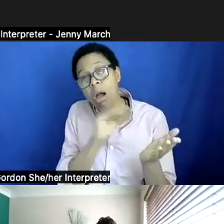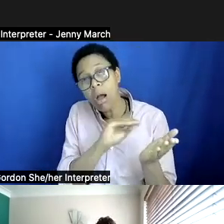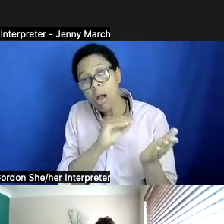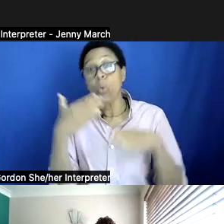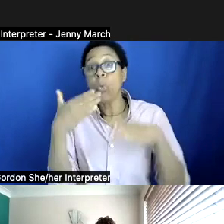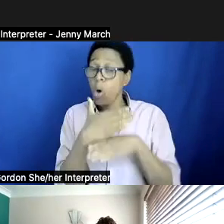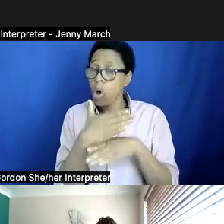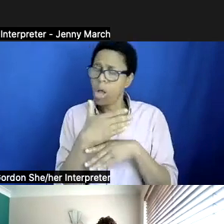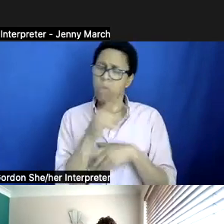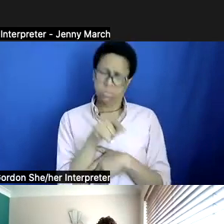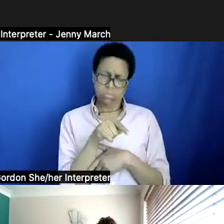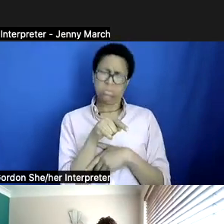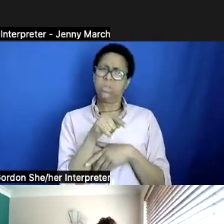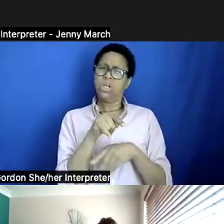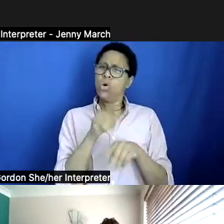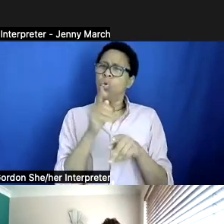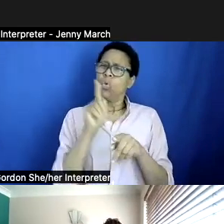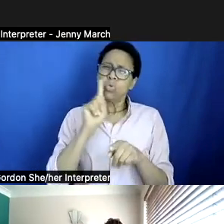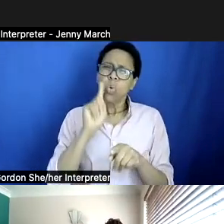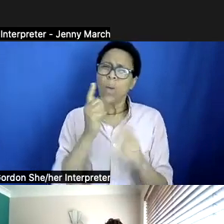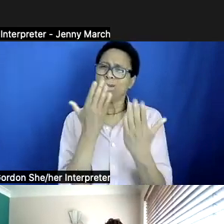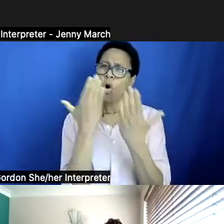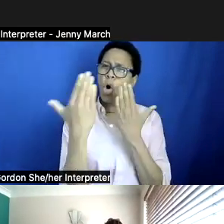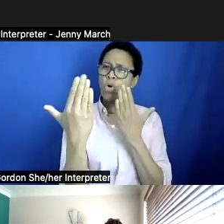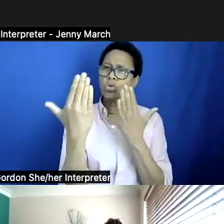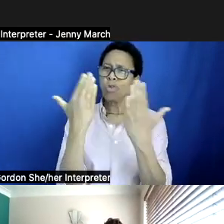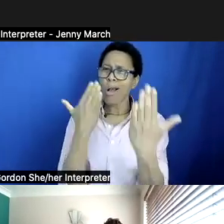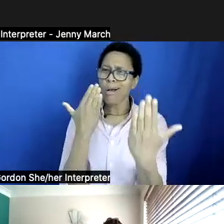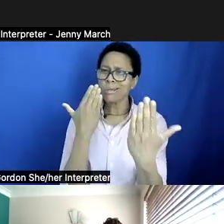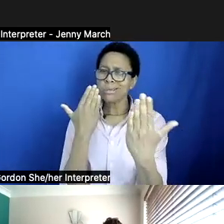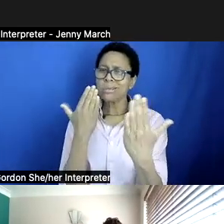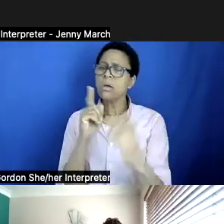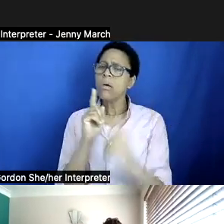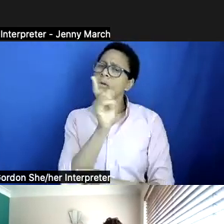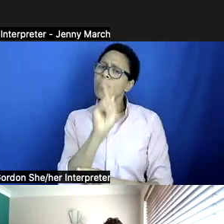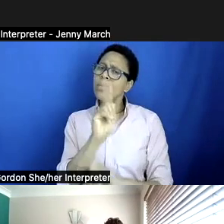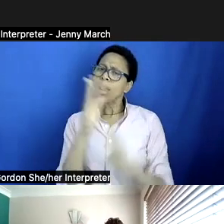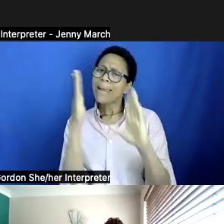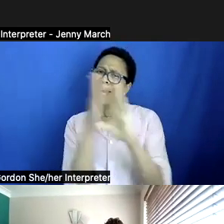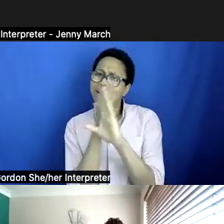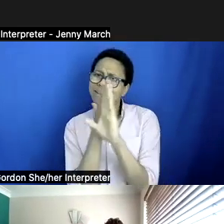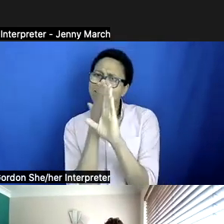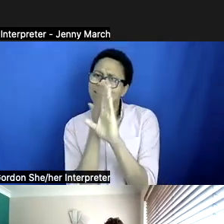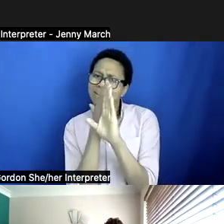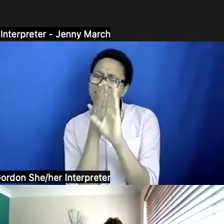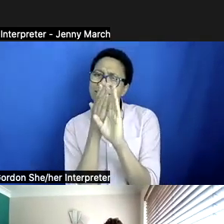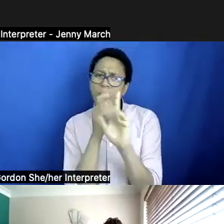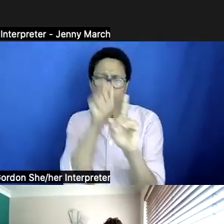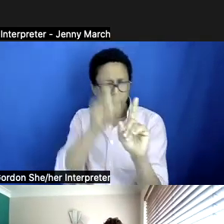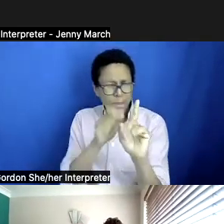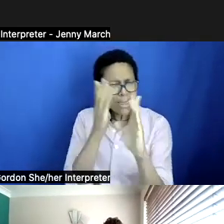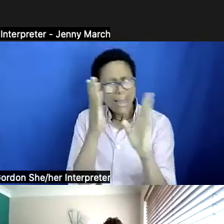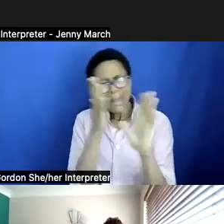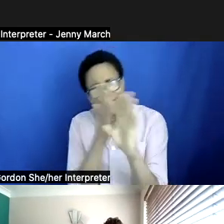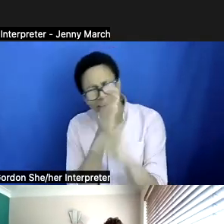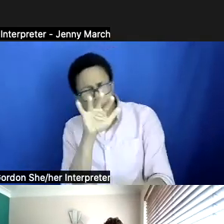constant contrast of hidden people or hiding people.